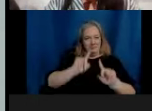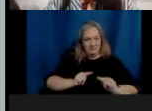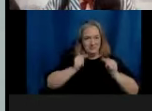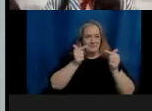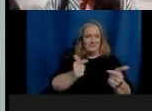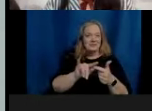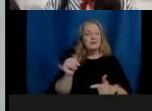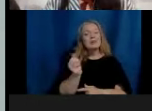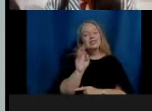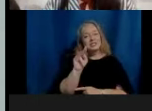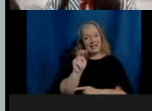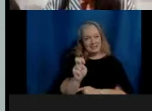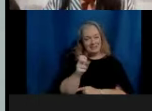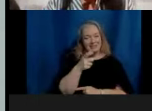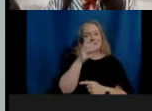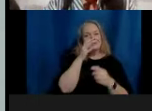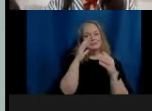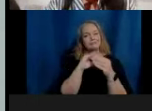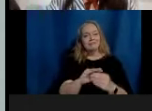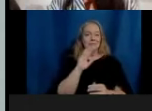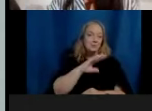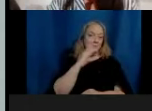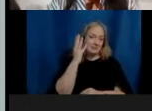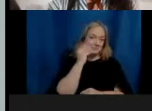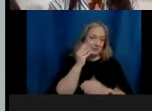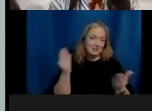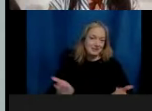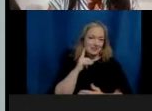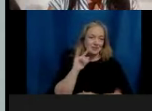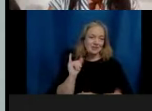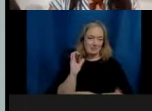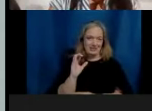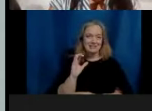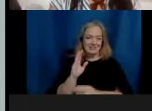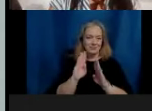that she can share with us about her experience here at the Castle House.